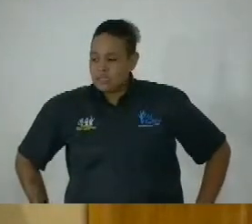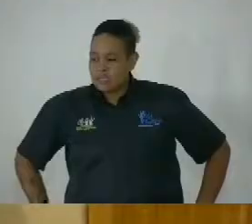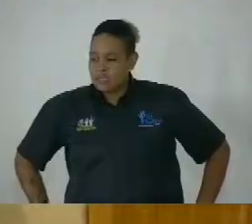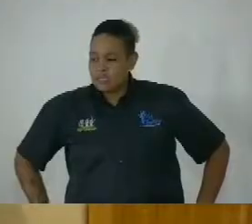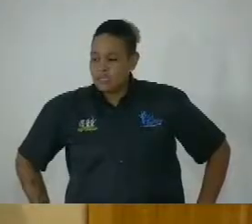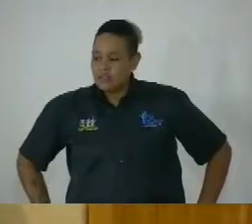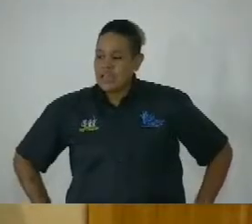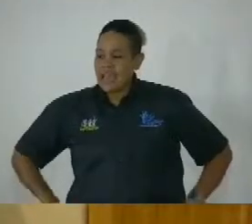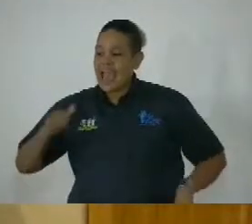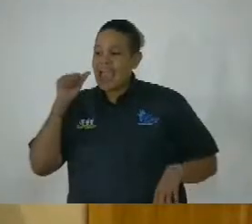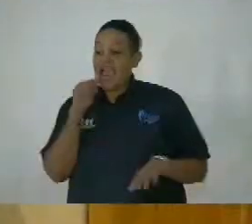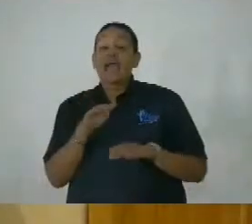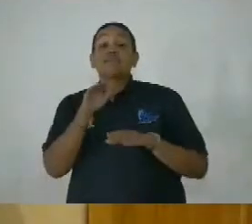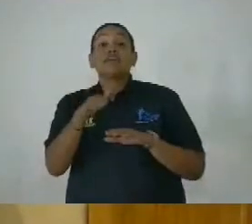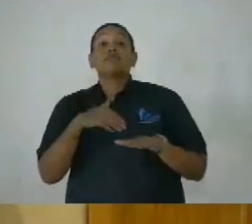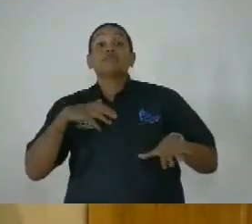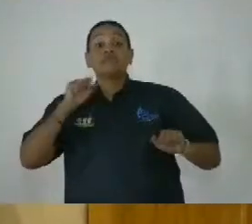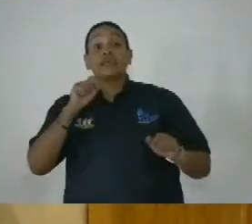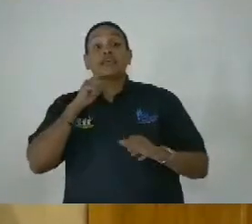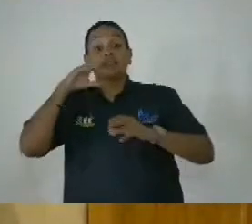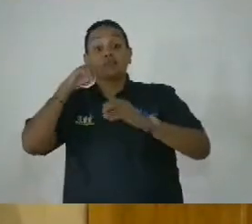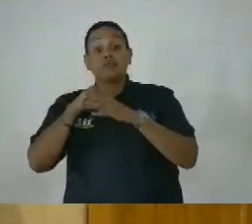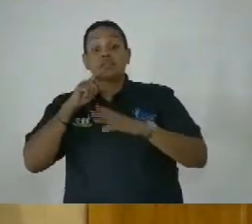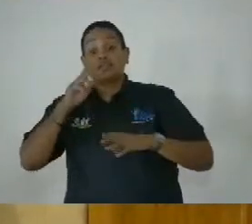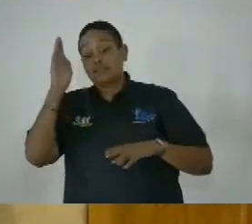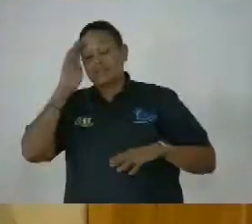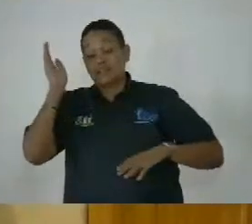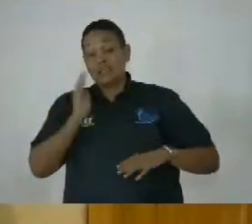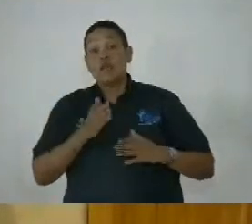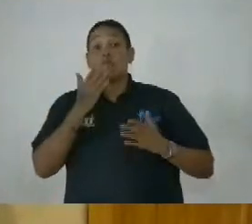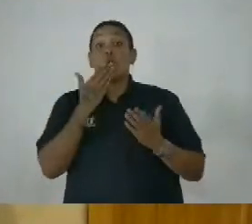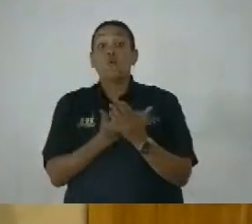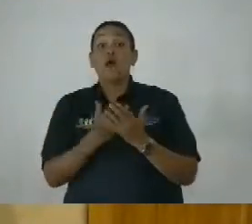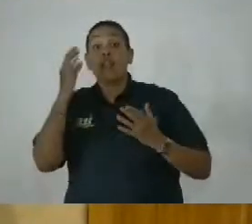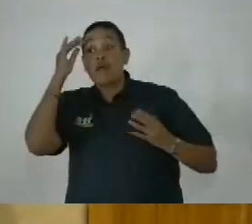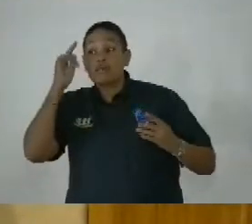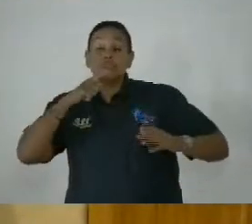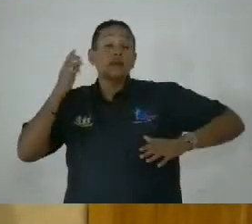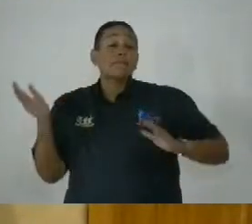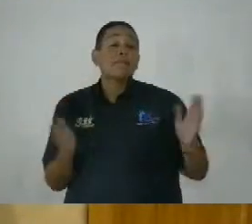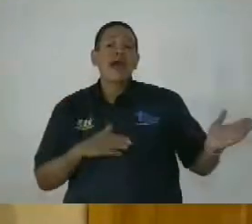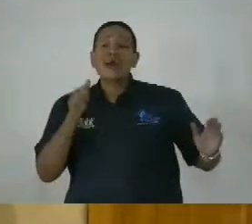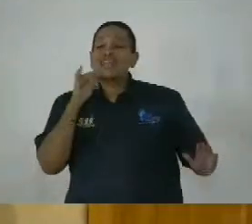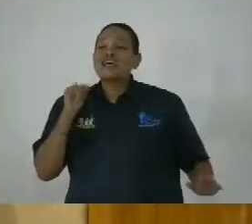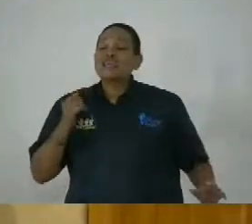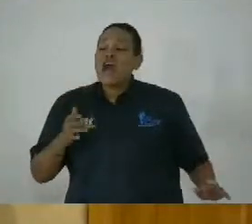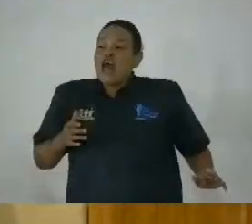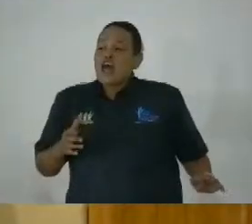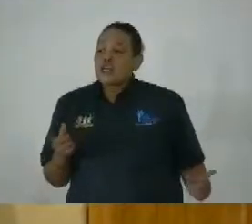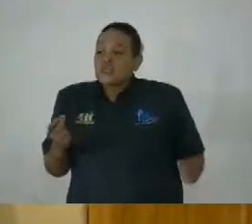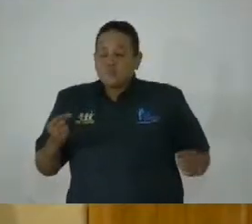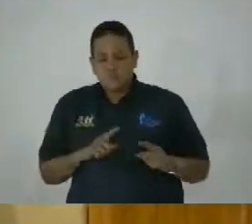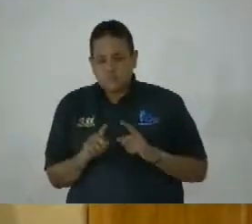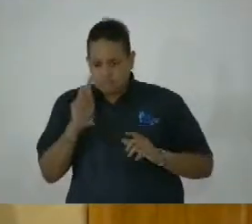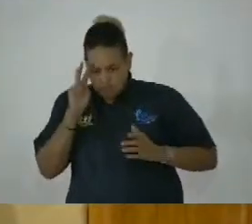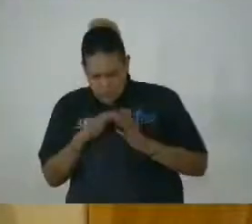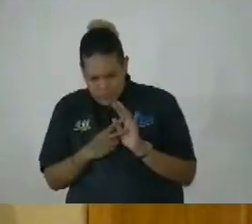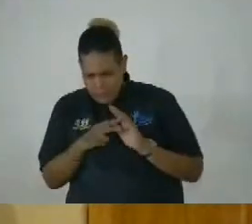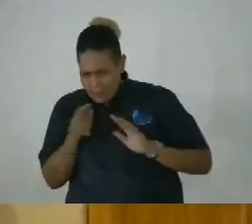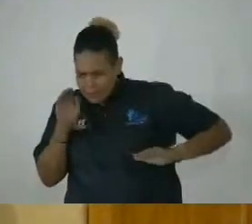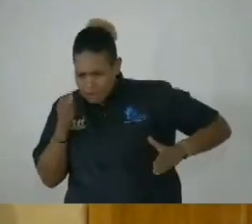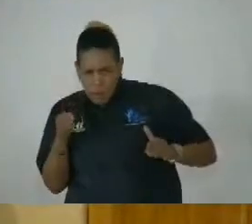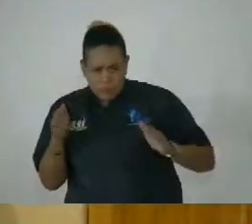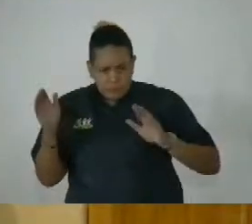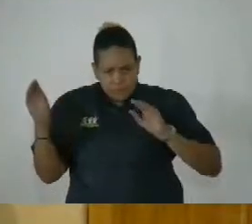take is part of a deliberate, well-considered plan, not knee-jerk, always purposeful, and focused on achieving